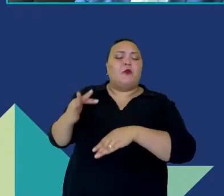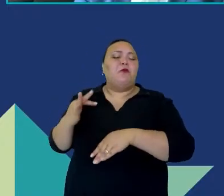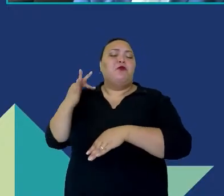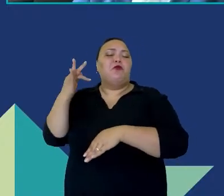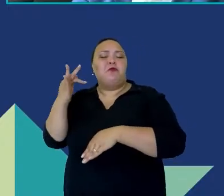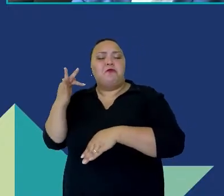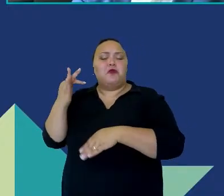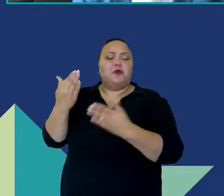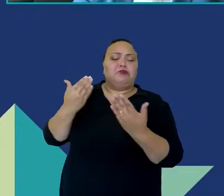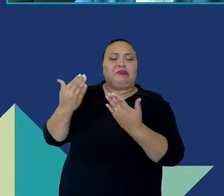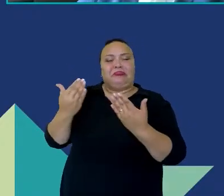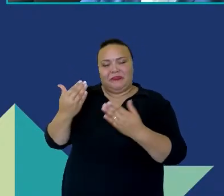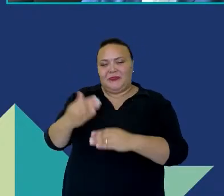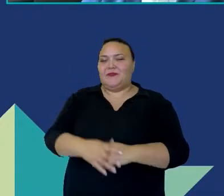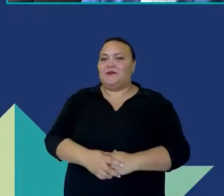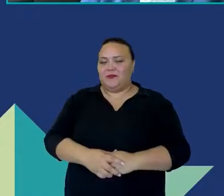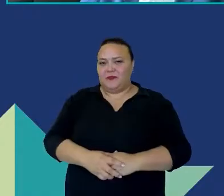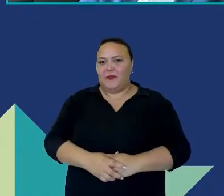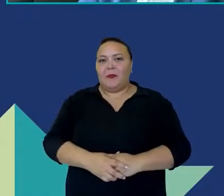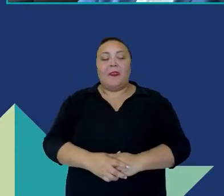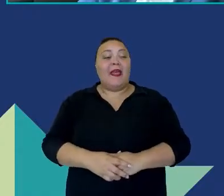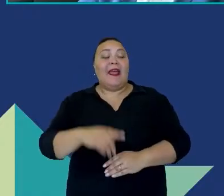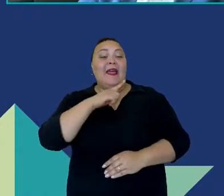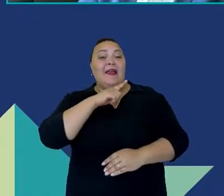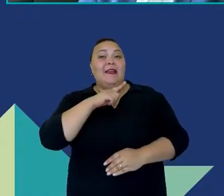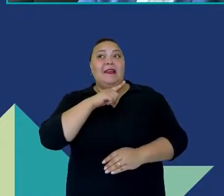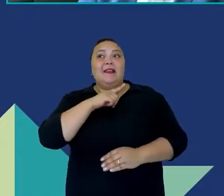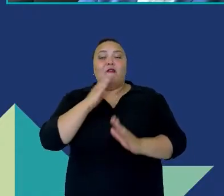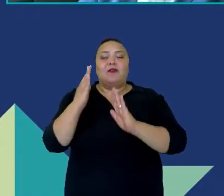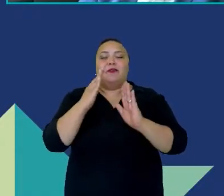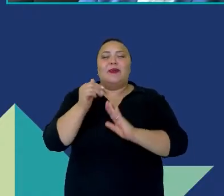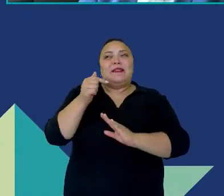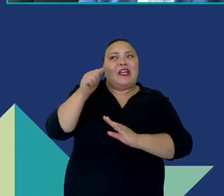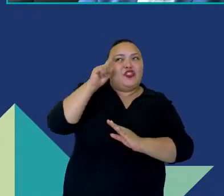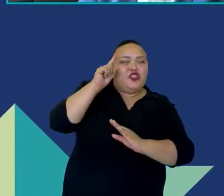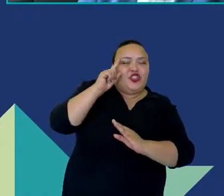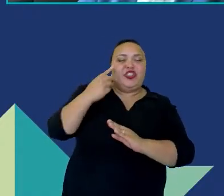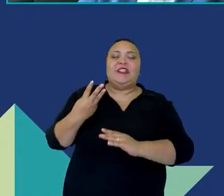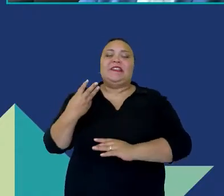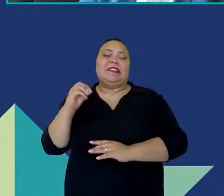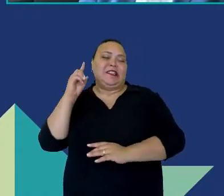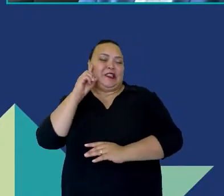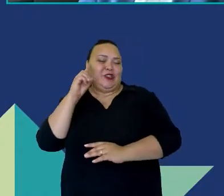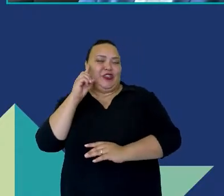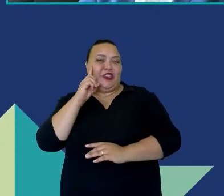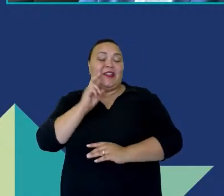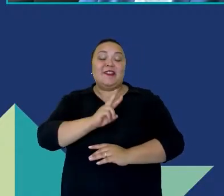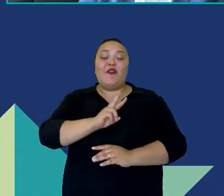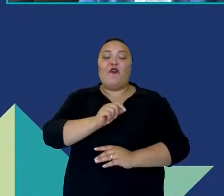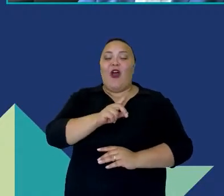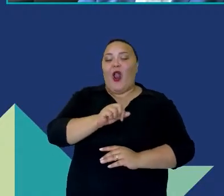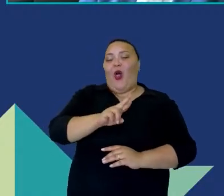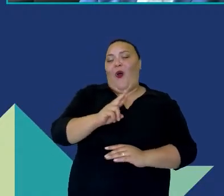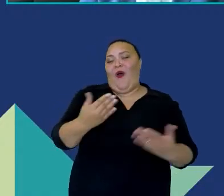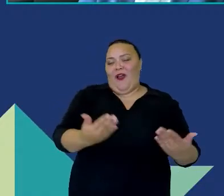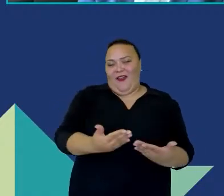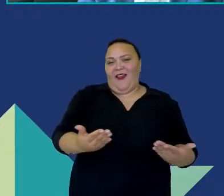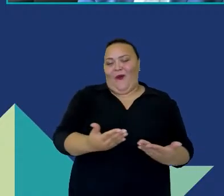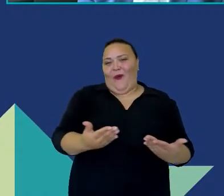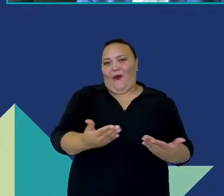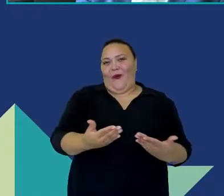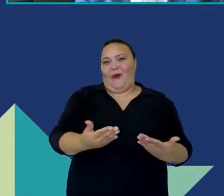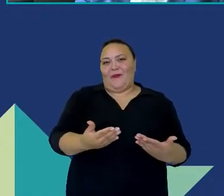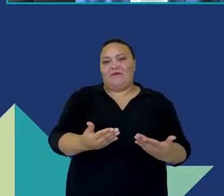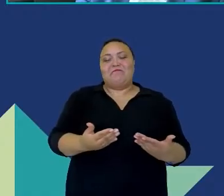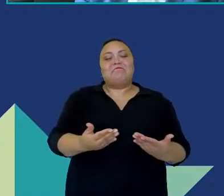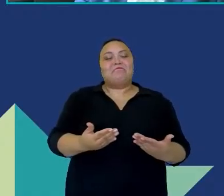current evaluation. And this is quite important for any